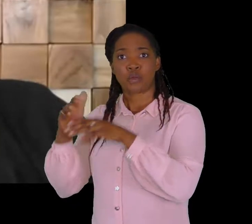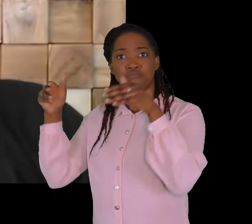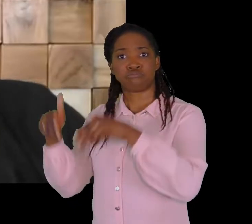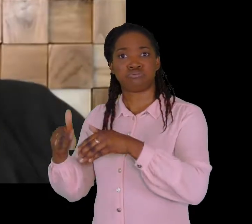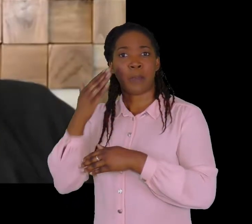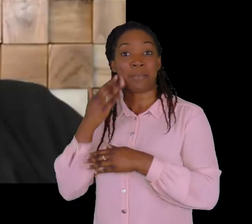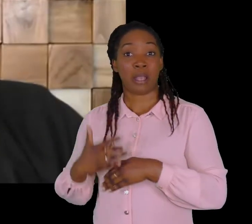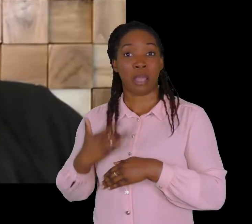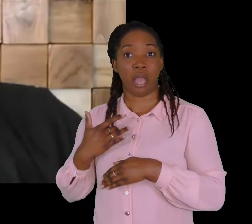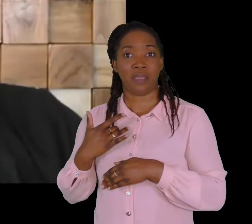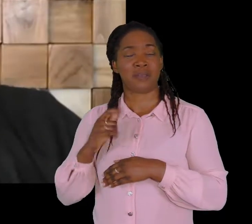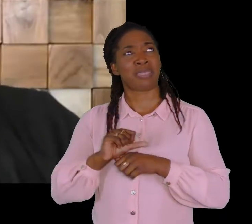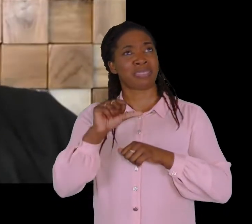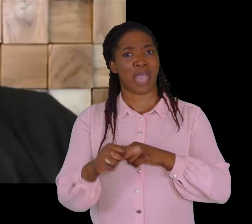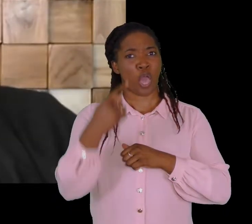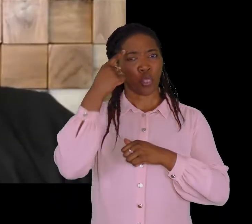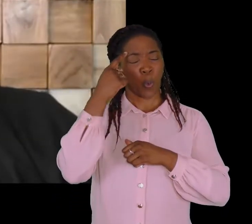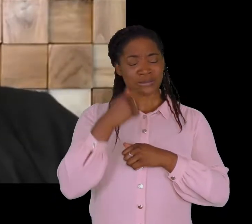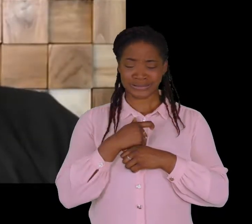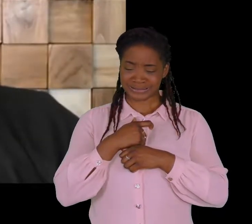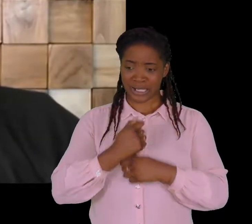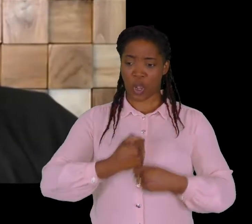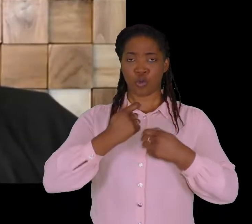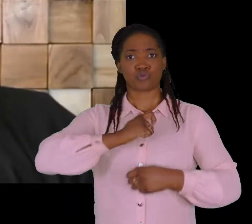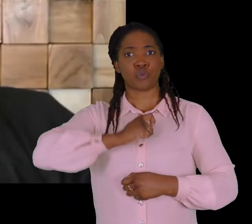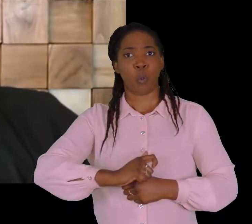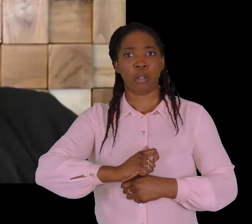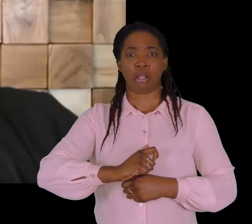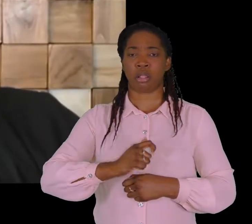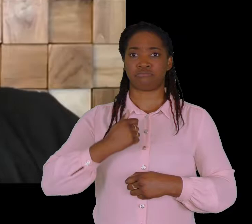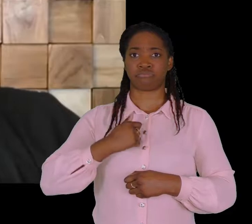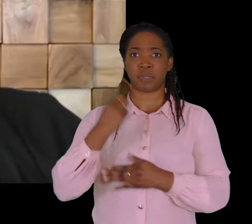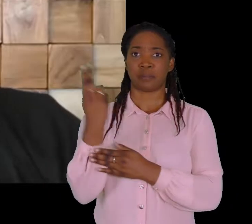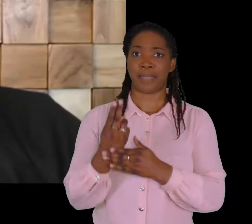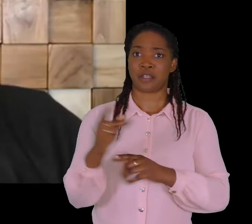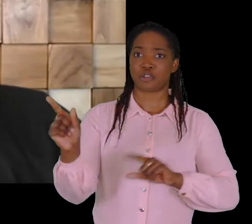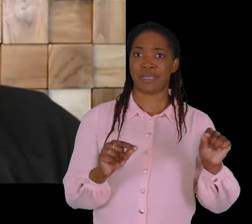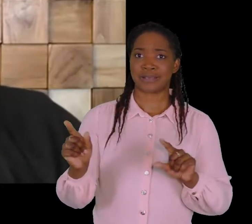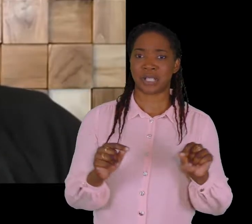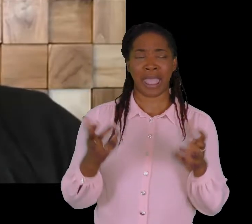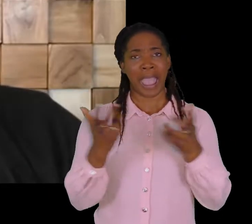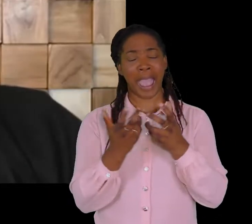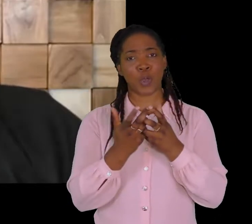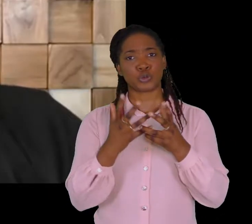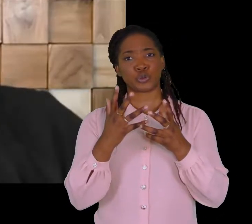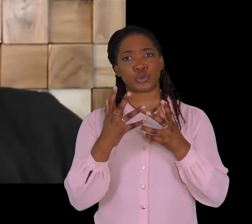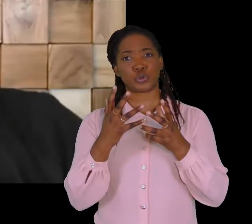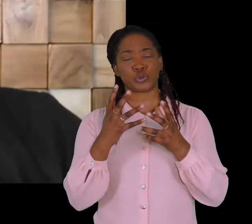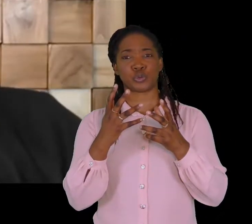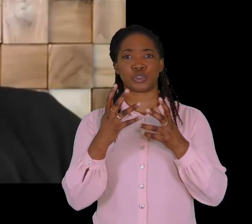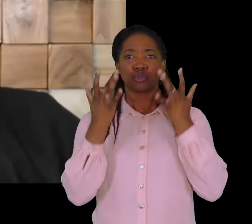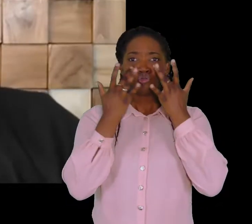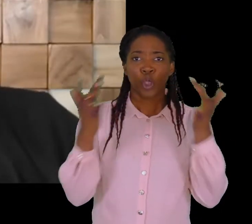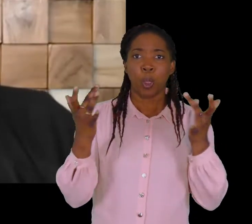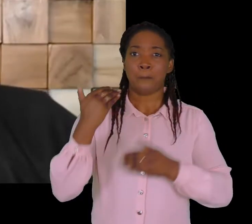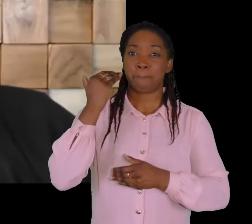project helped me to think about Du Bois's role as a curator, facing the almost impossible challenge of how to